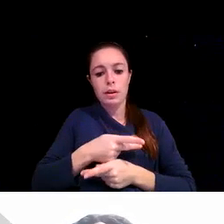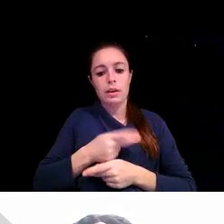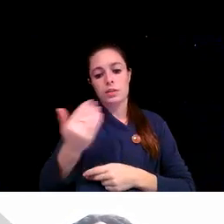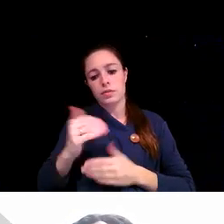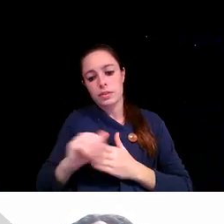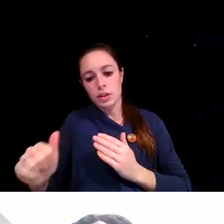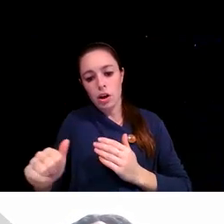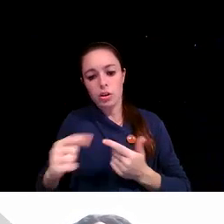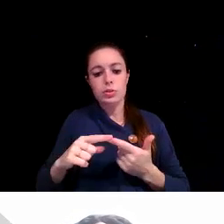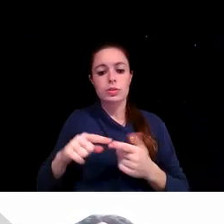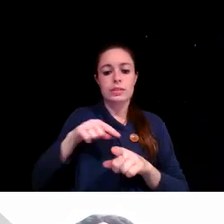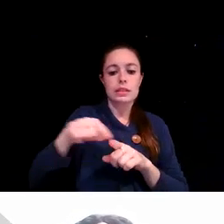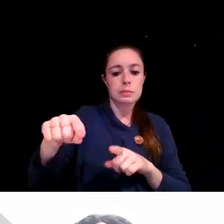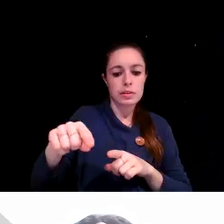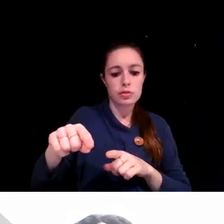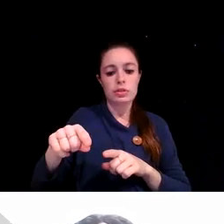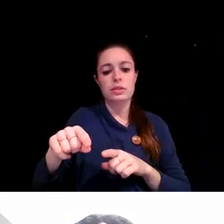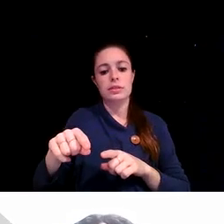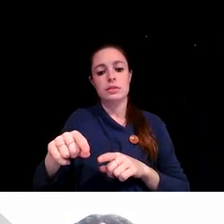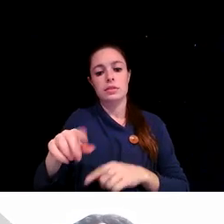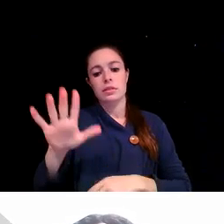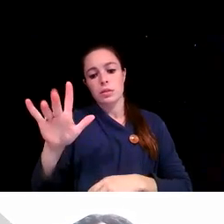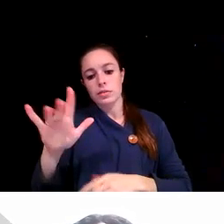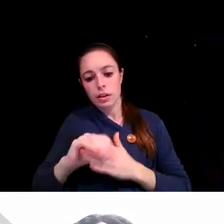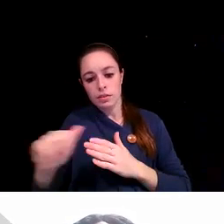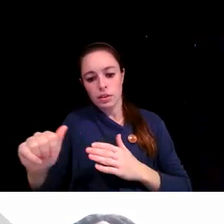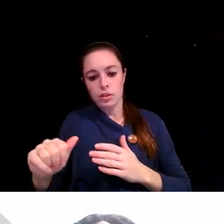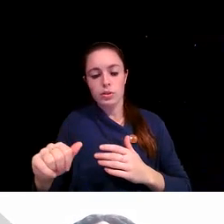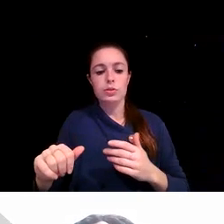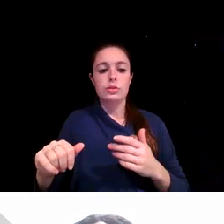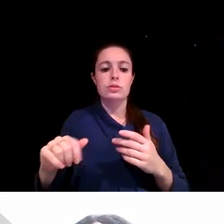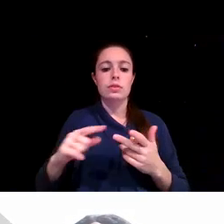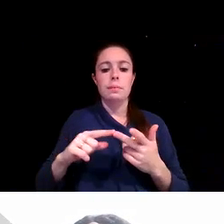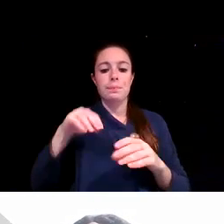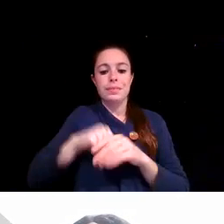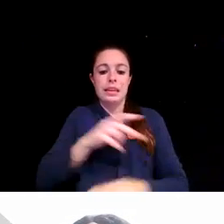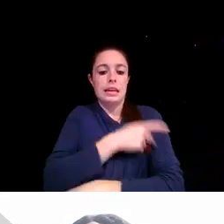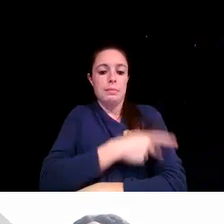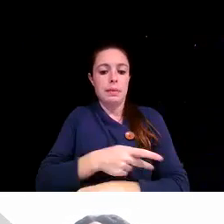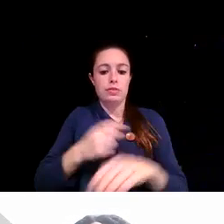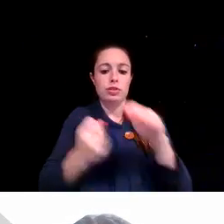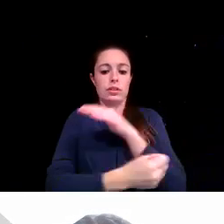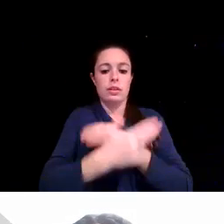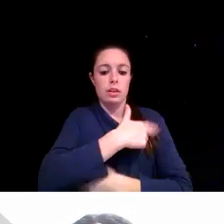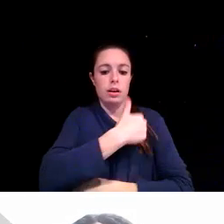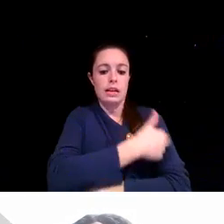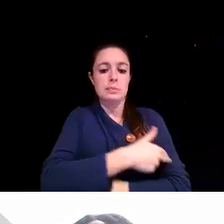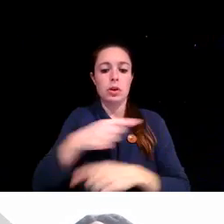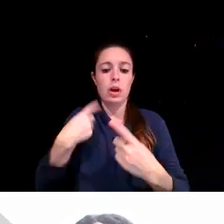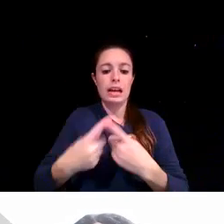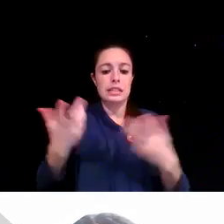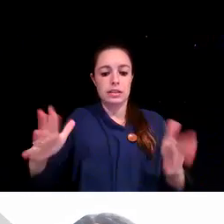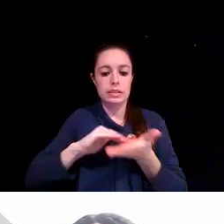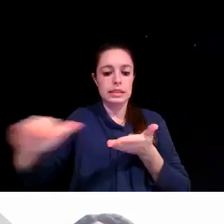$15. Specialist visits would be $25. Inpatient hospital stay upon discharge, that is